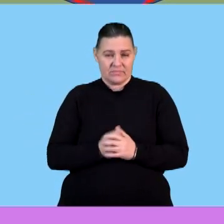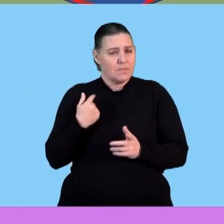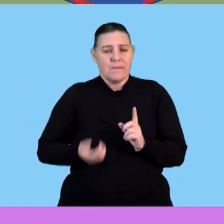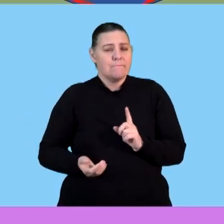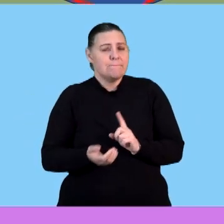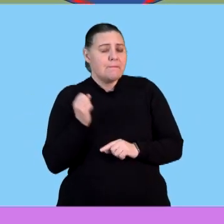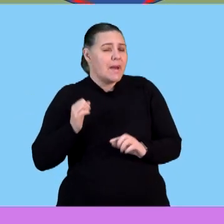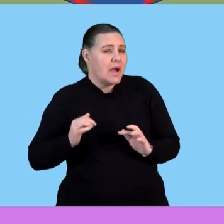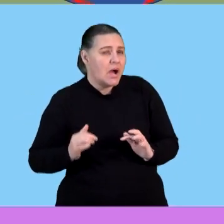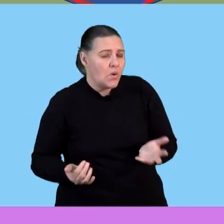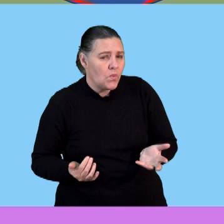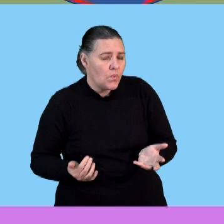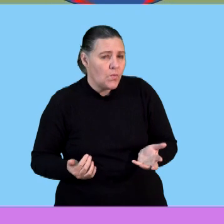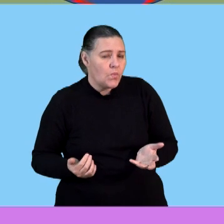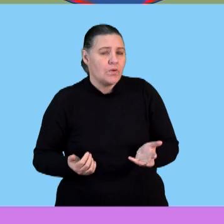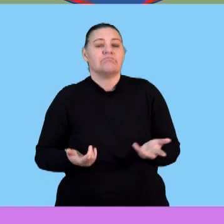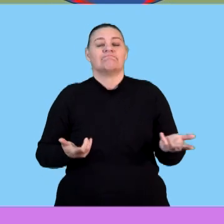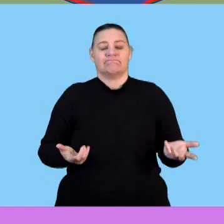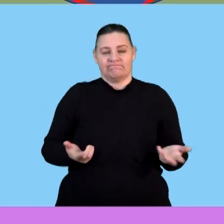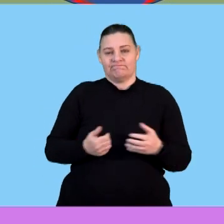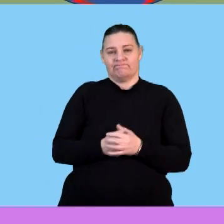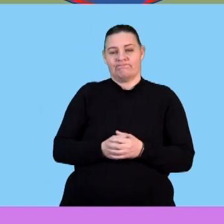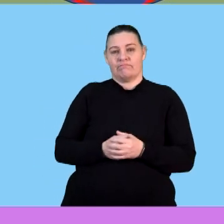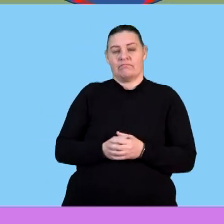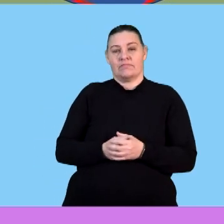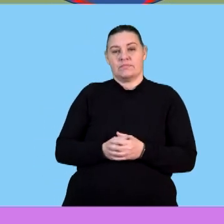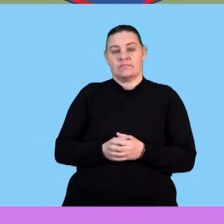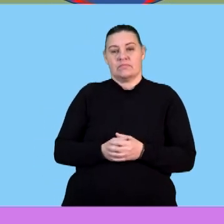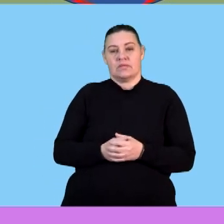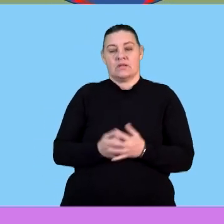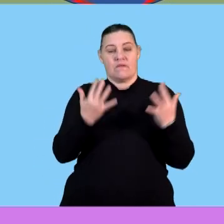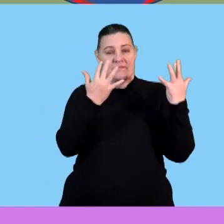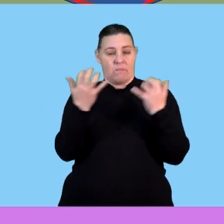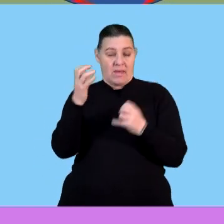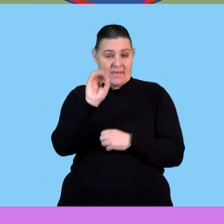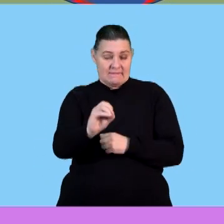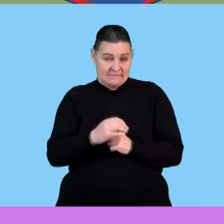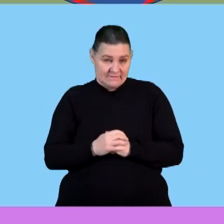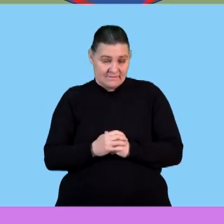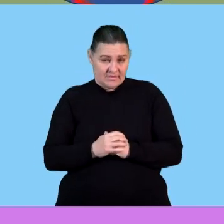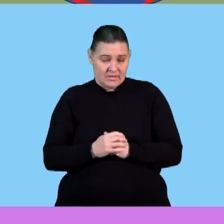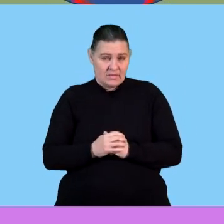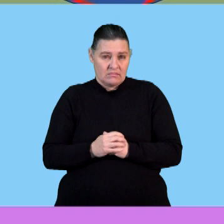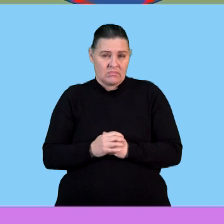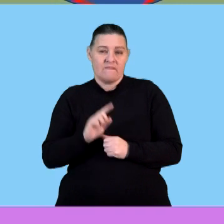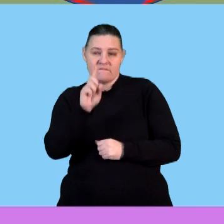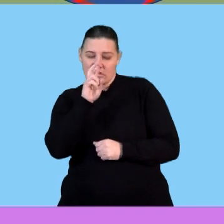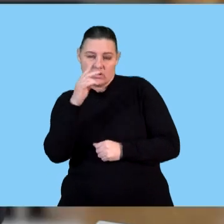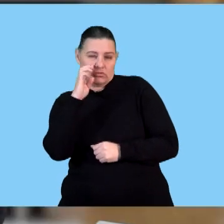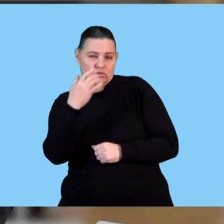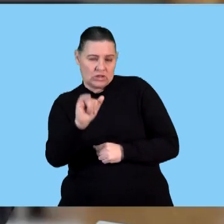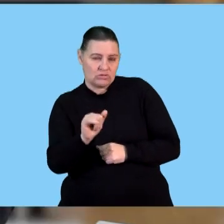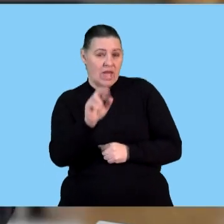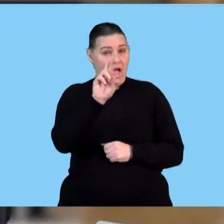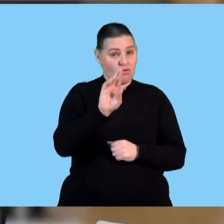the circumference of a circle? Think back, there's a formula for that. And before we get to the formula, we need to check, do I have